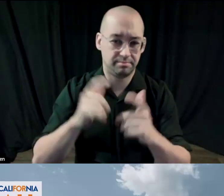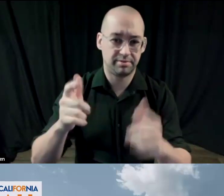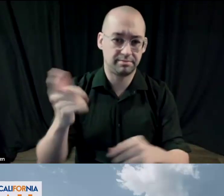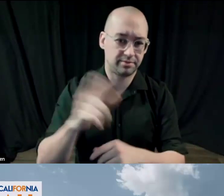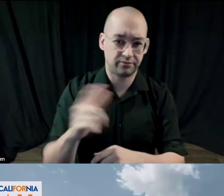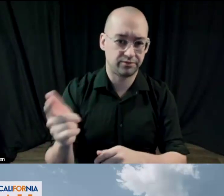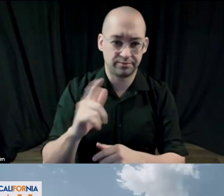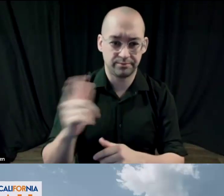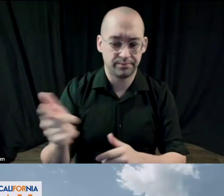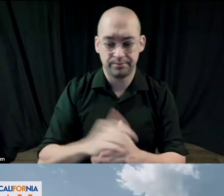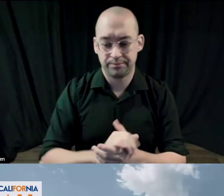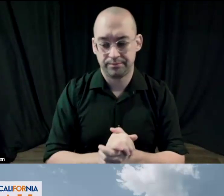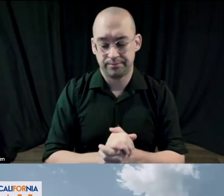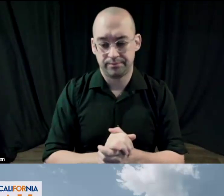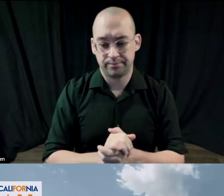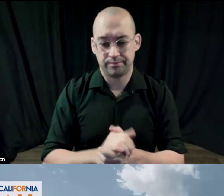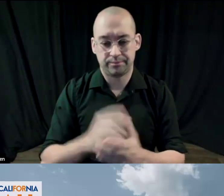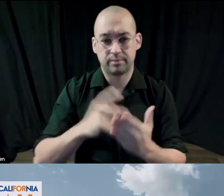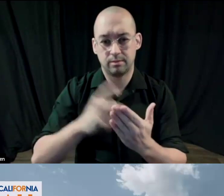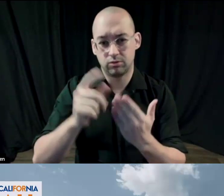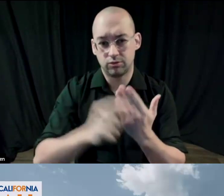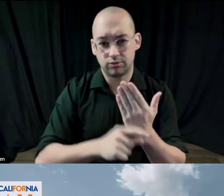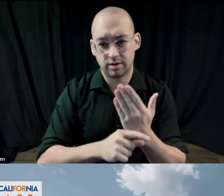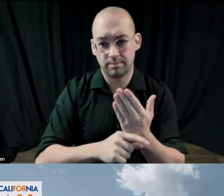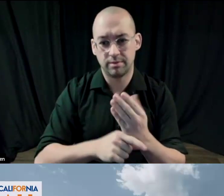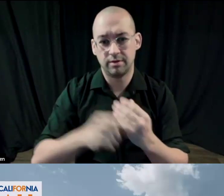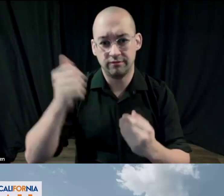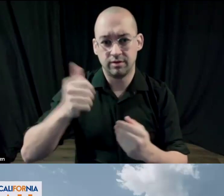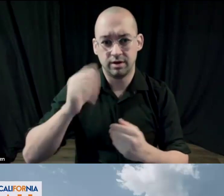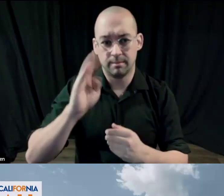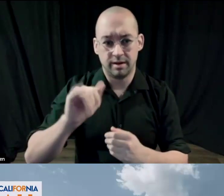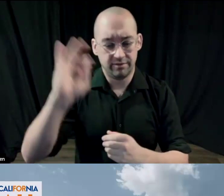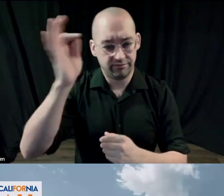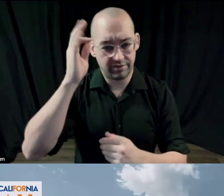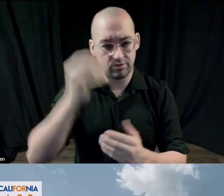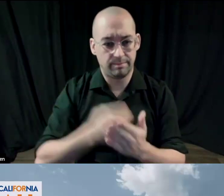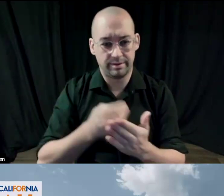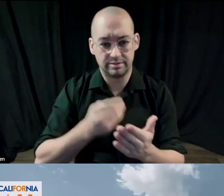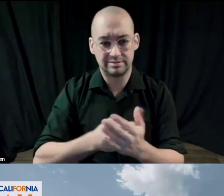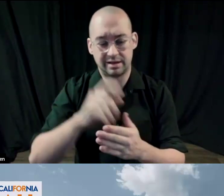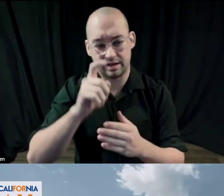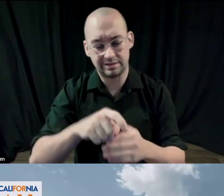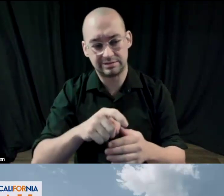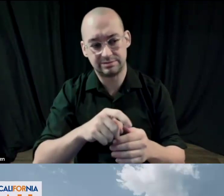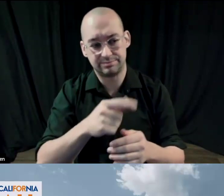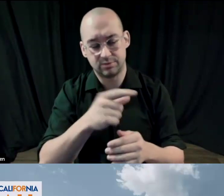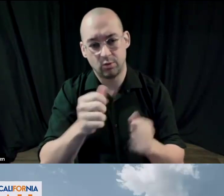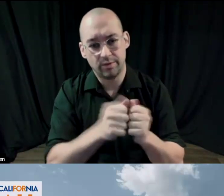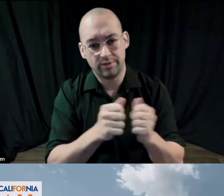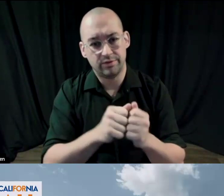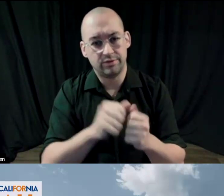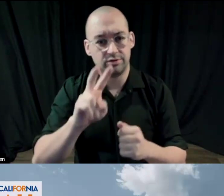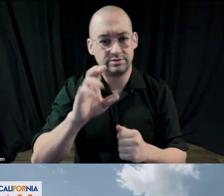is a program that's funded by federal dollars that has to conform to 2 CFR, which is